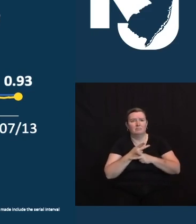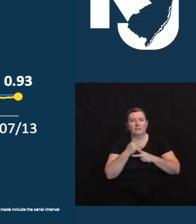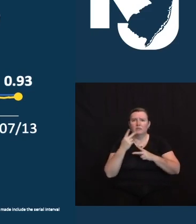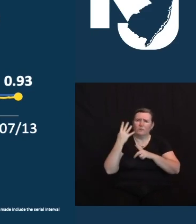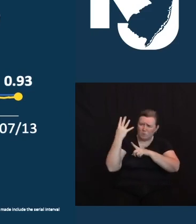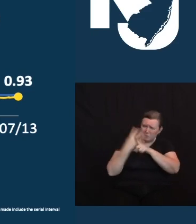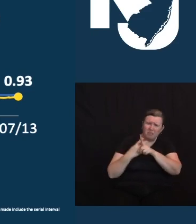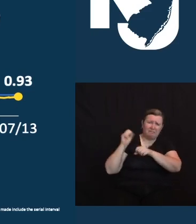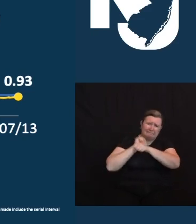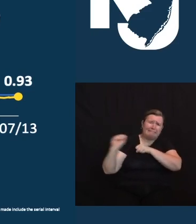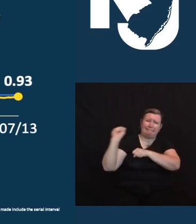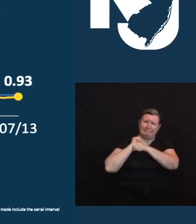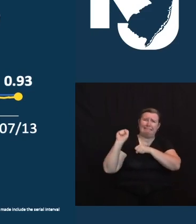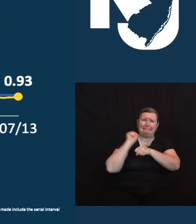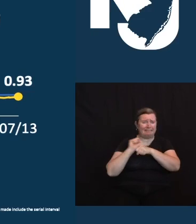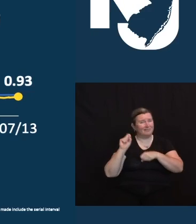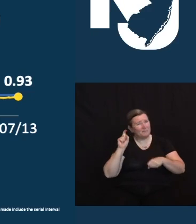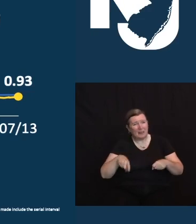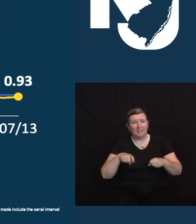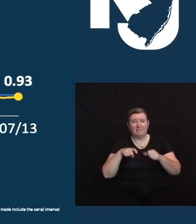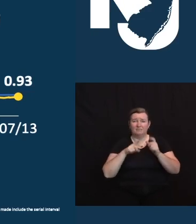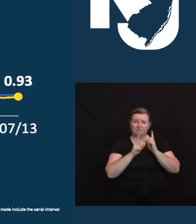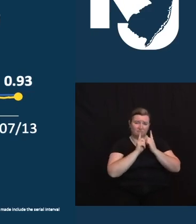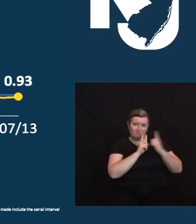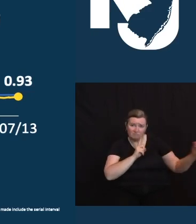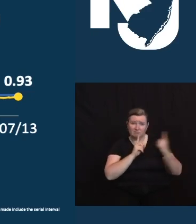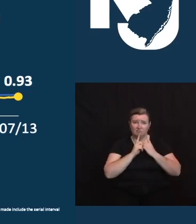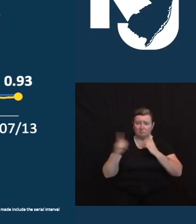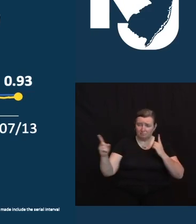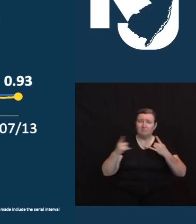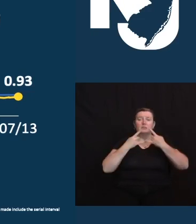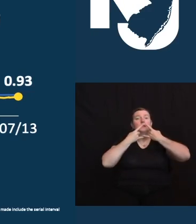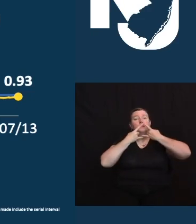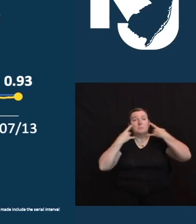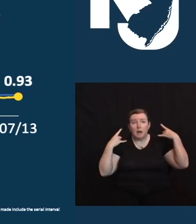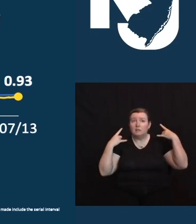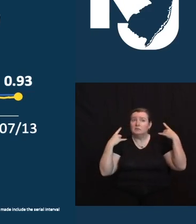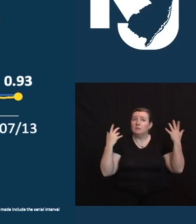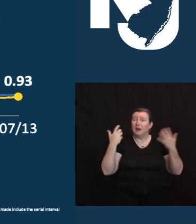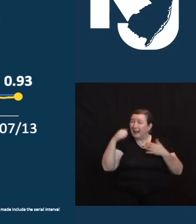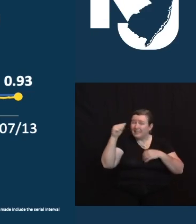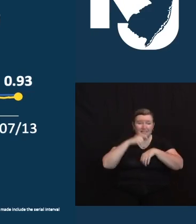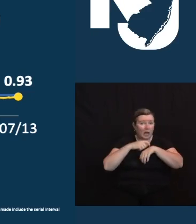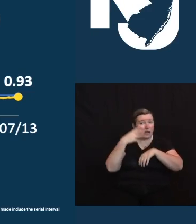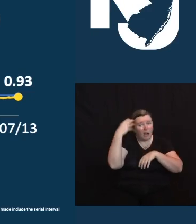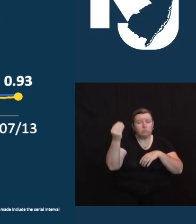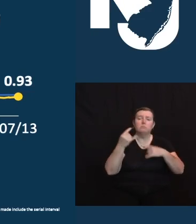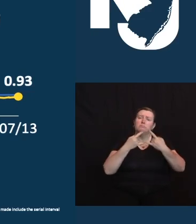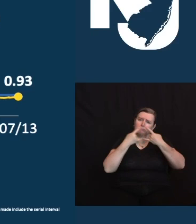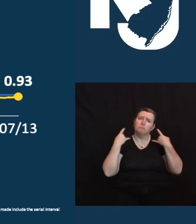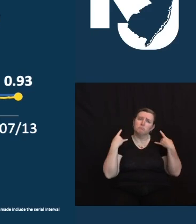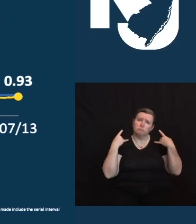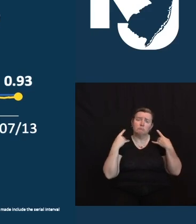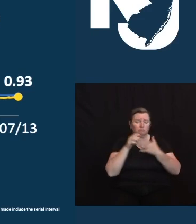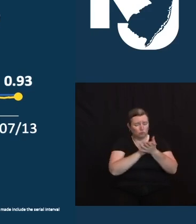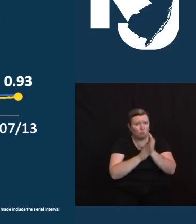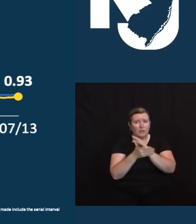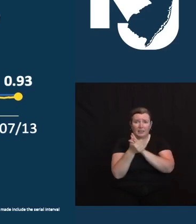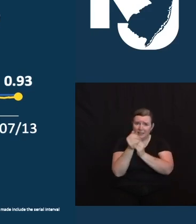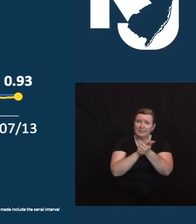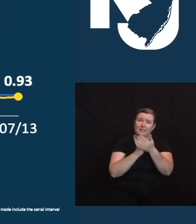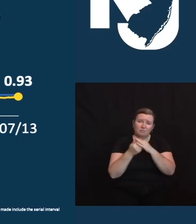again, social distancing, wearing a face mask whenever you're out in public, washing your hands frequently with soap and water for